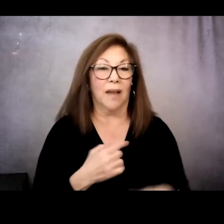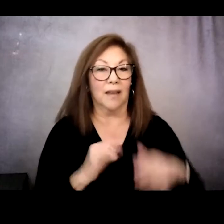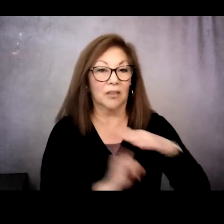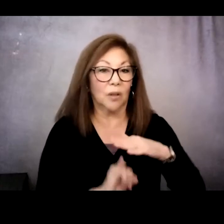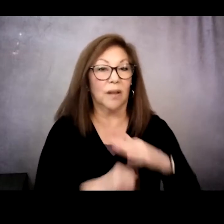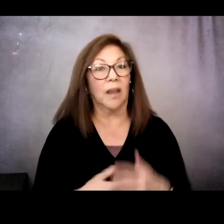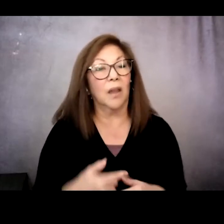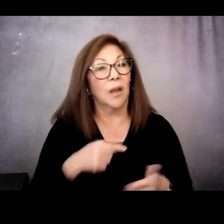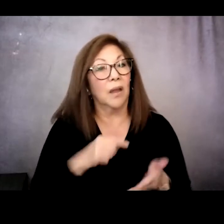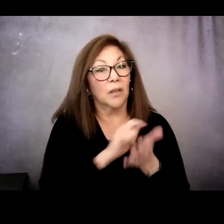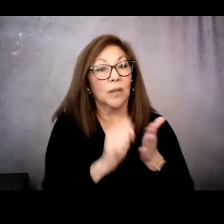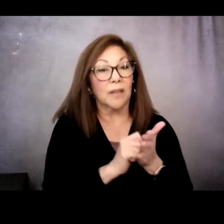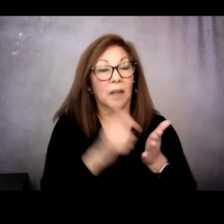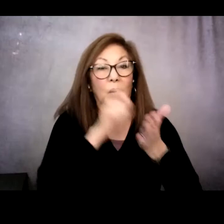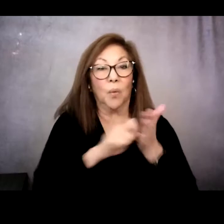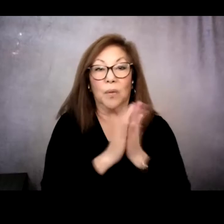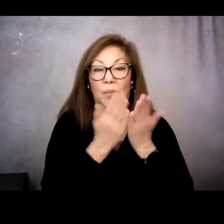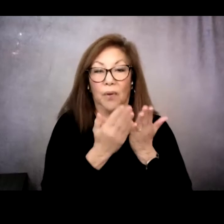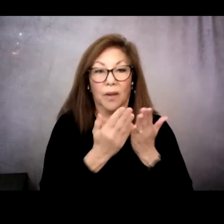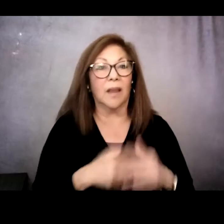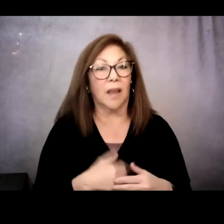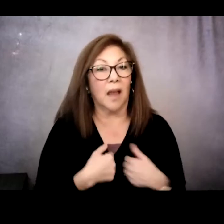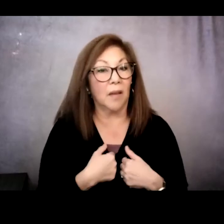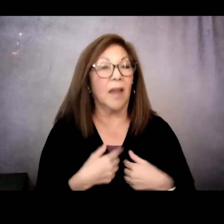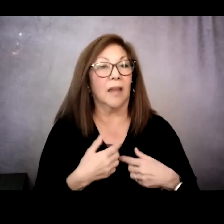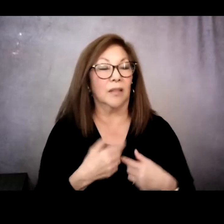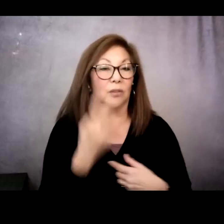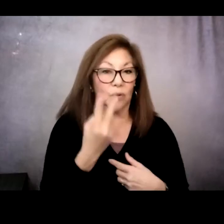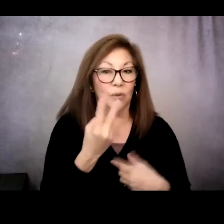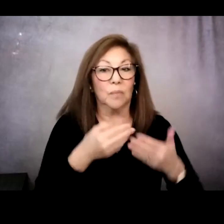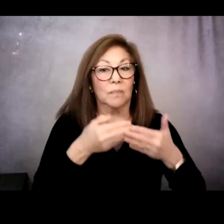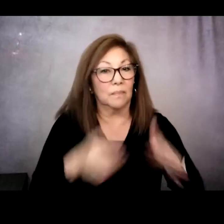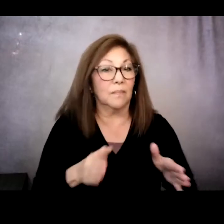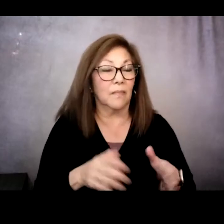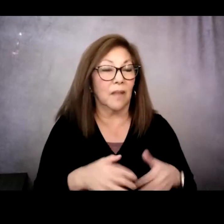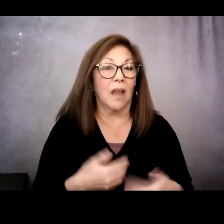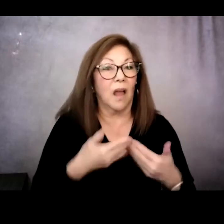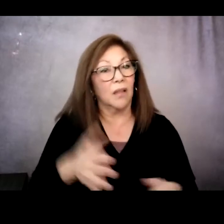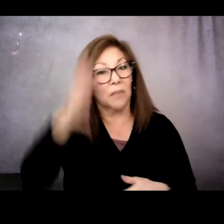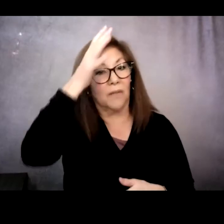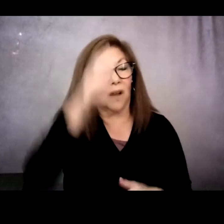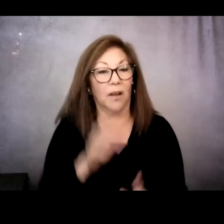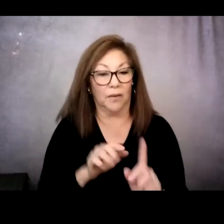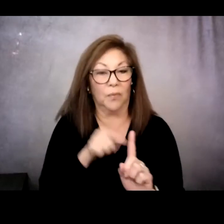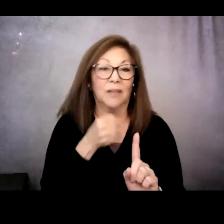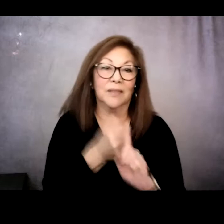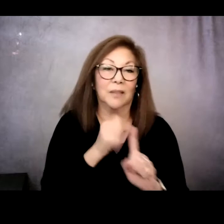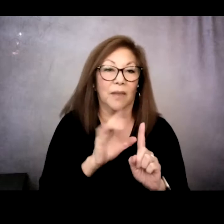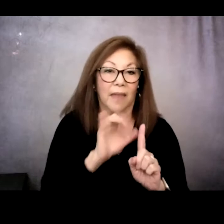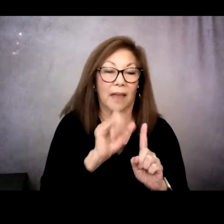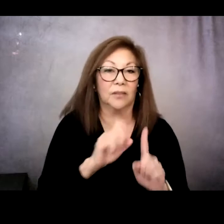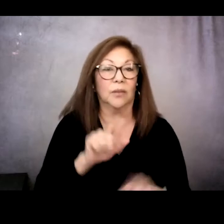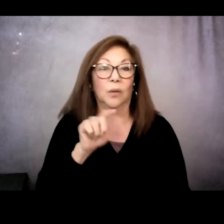time I wrote this book, I also weathered two particularly difficult losses. I lost my father to cancer in 2017, and